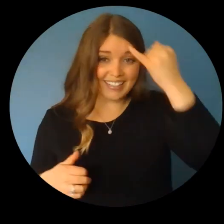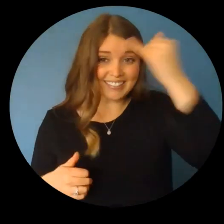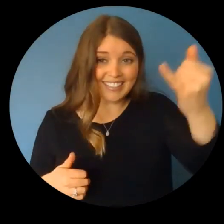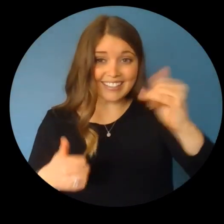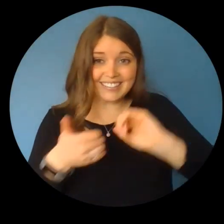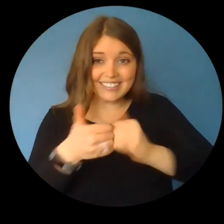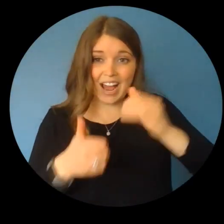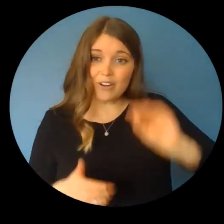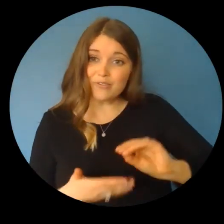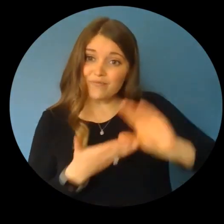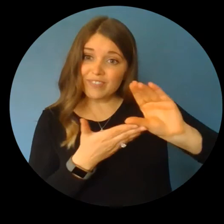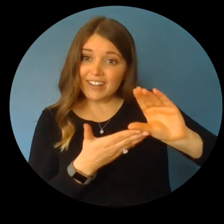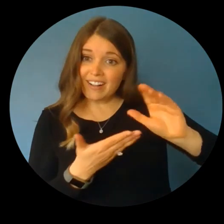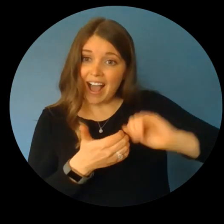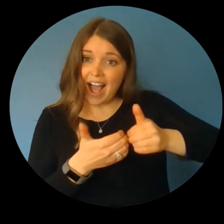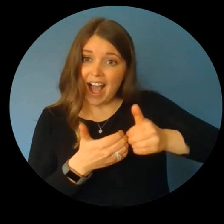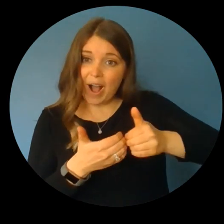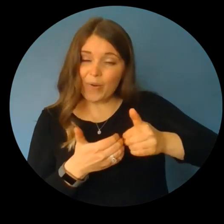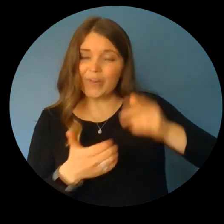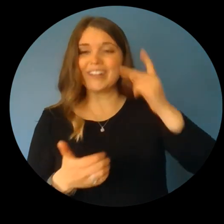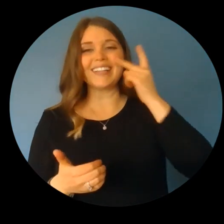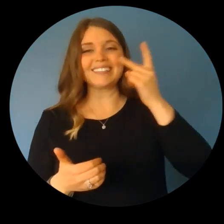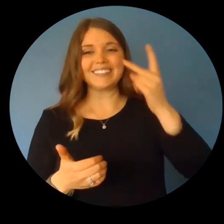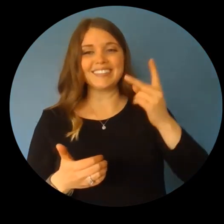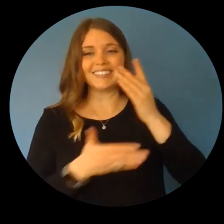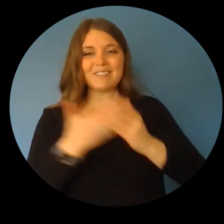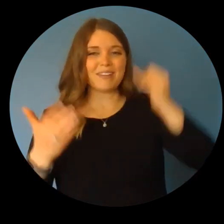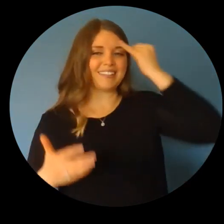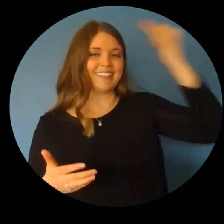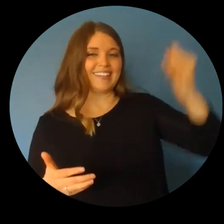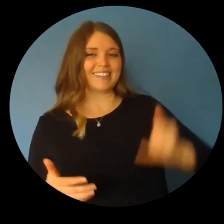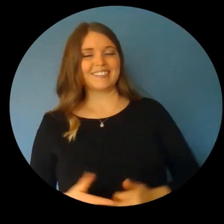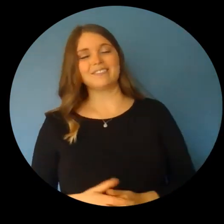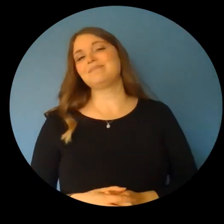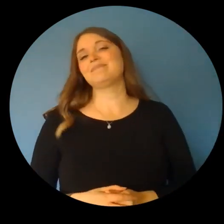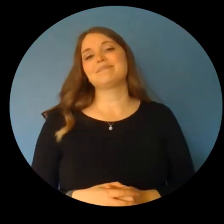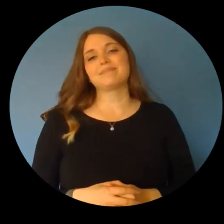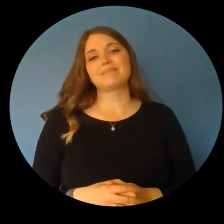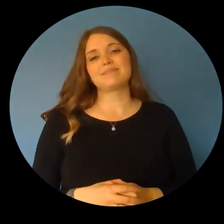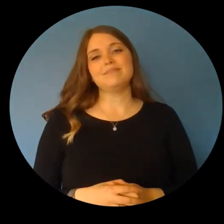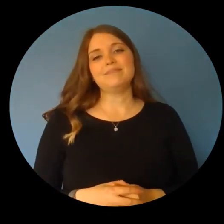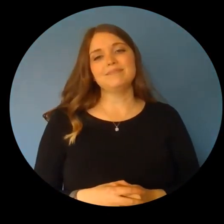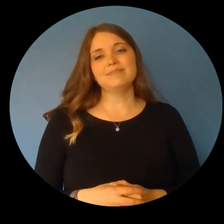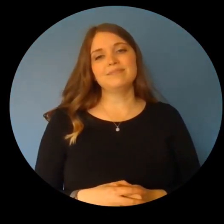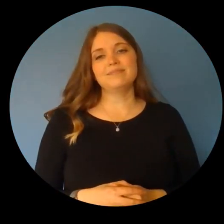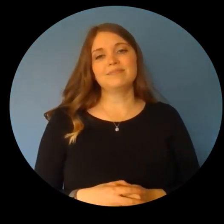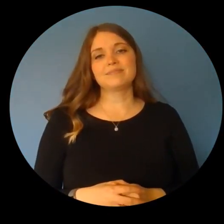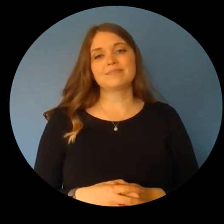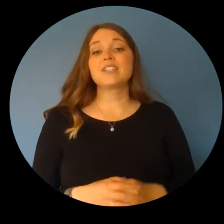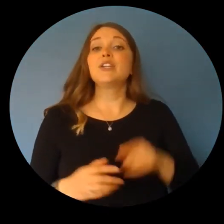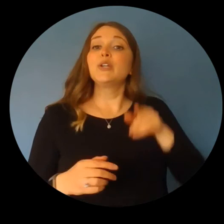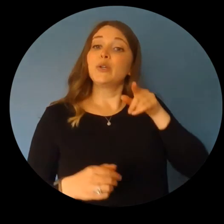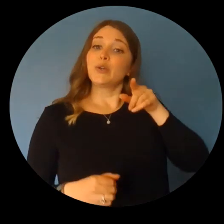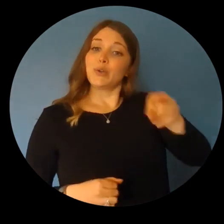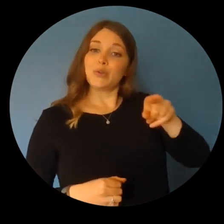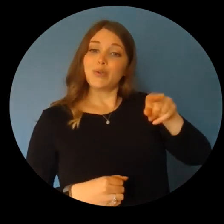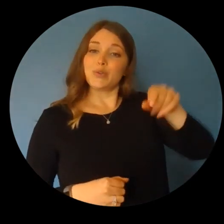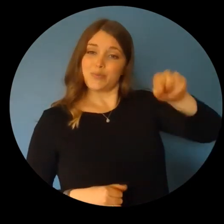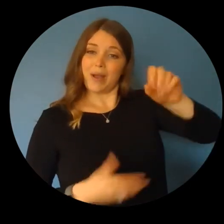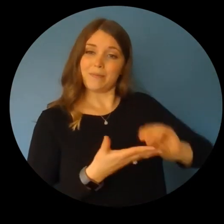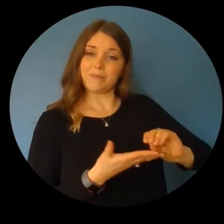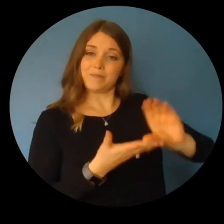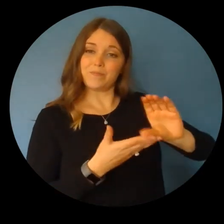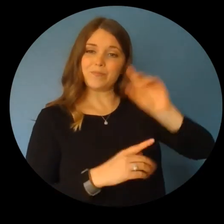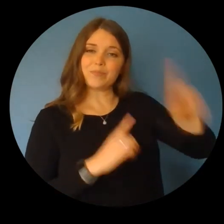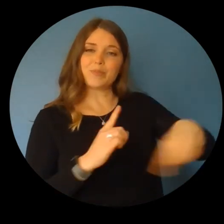fill buckets? Let's see what some ideas are. Well, you fill a bucket when you show